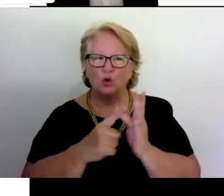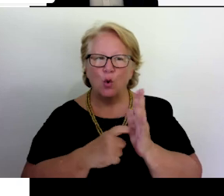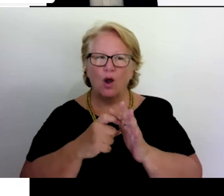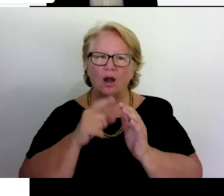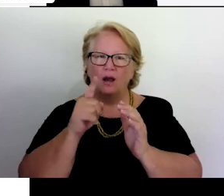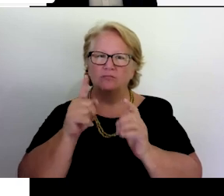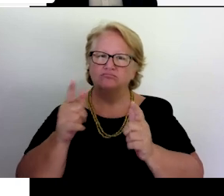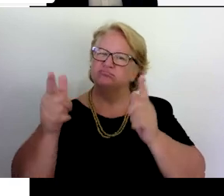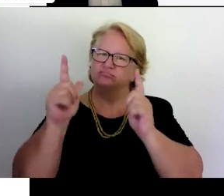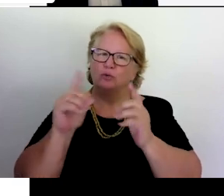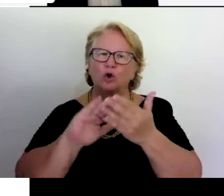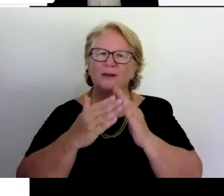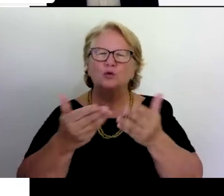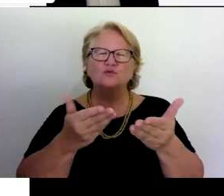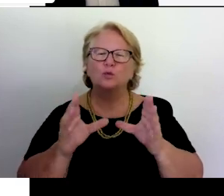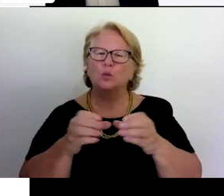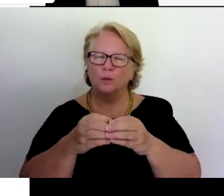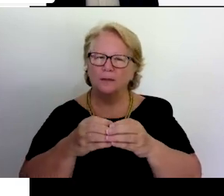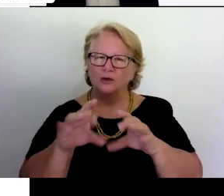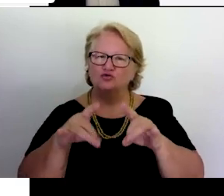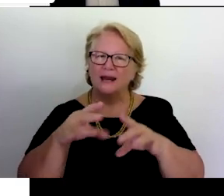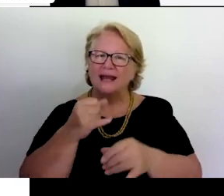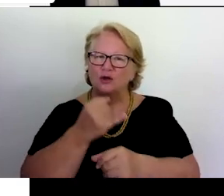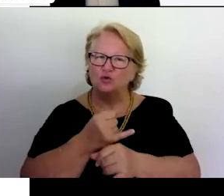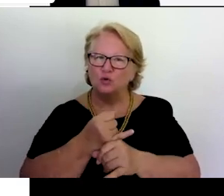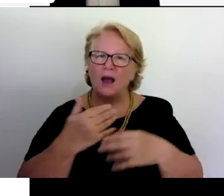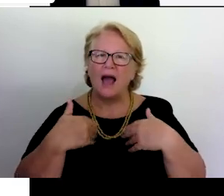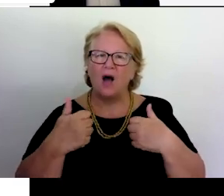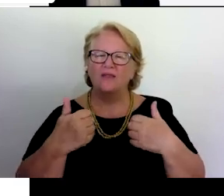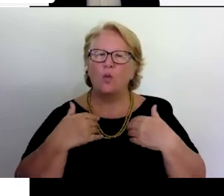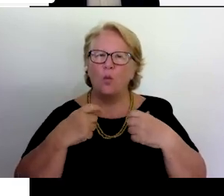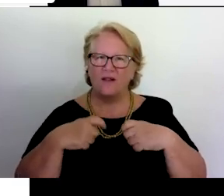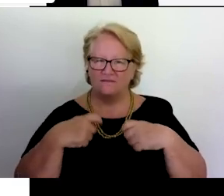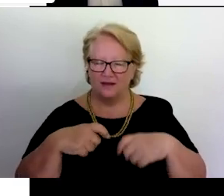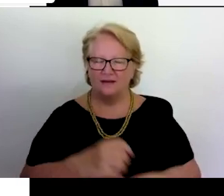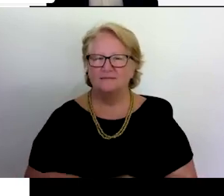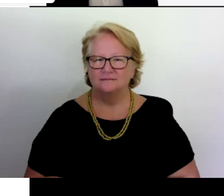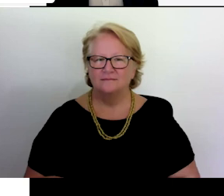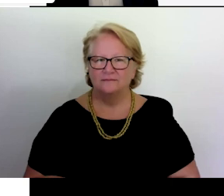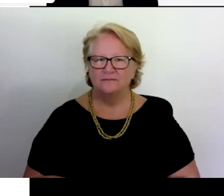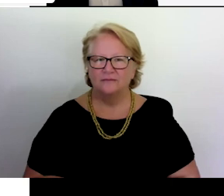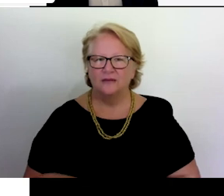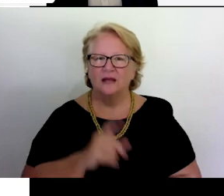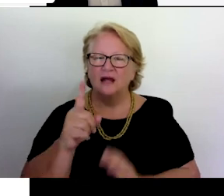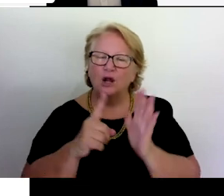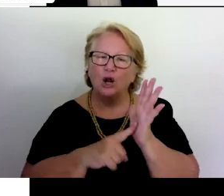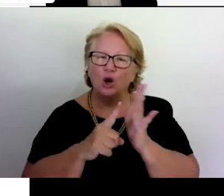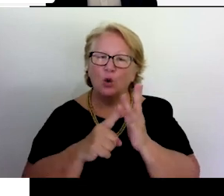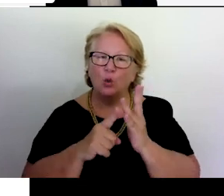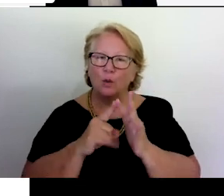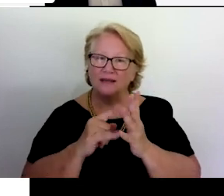head of Community Services Group at the Australian Institute of Health and Welfare. Louise works to improve